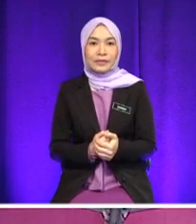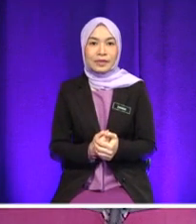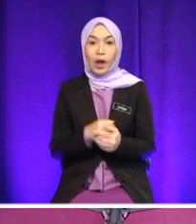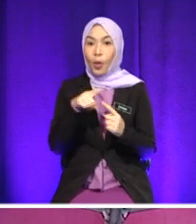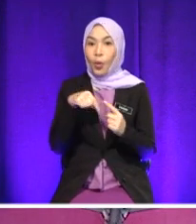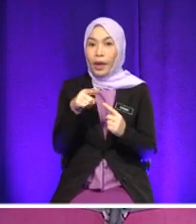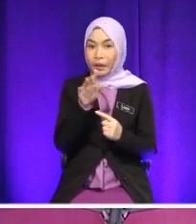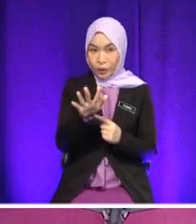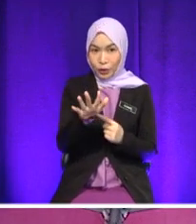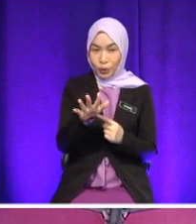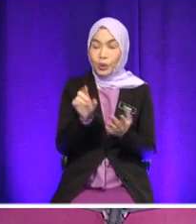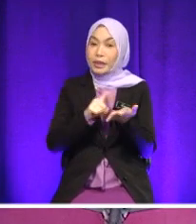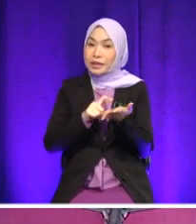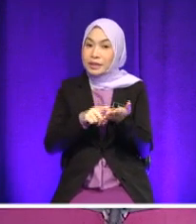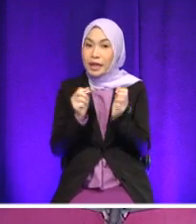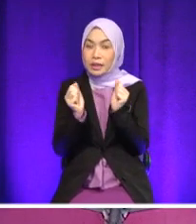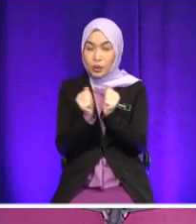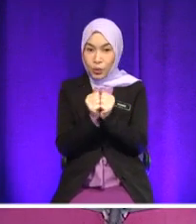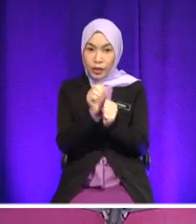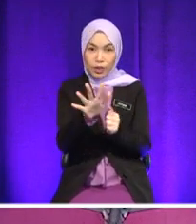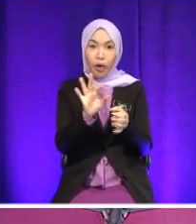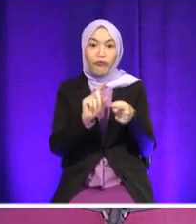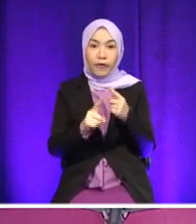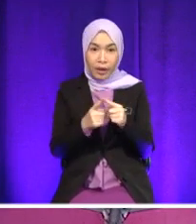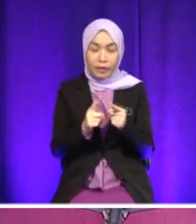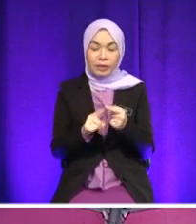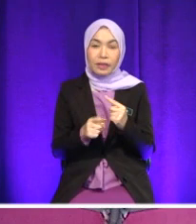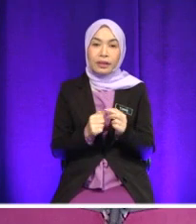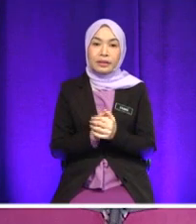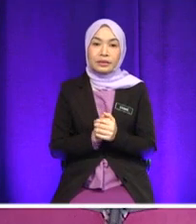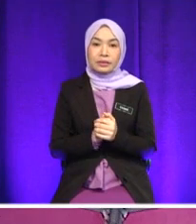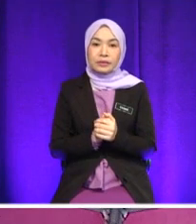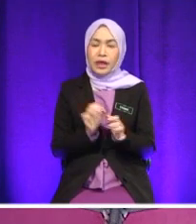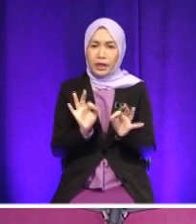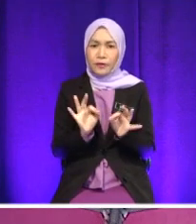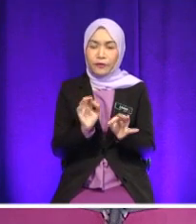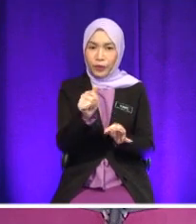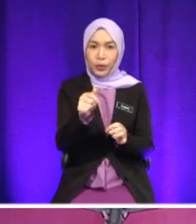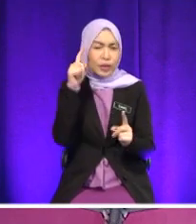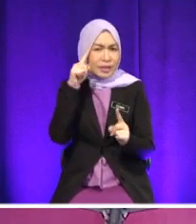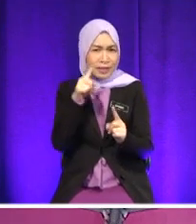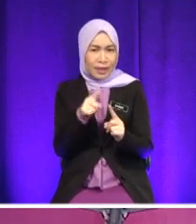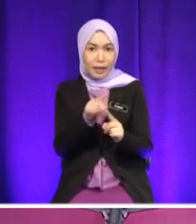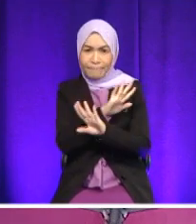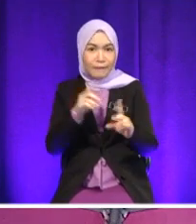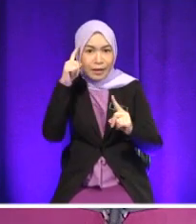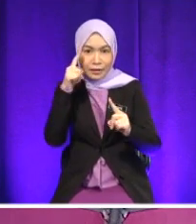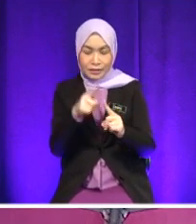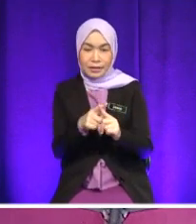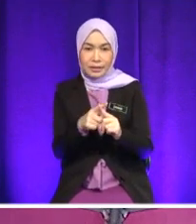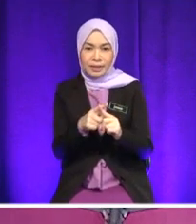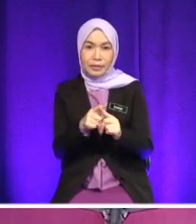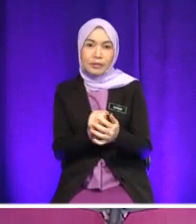you discuss with your friends, okay, when you disagree with your friends and in the discussion, sometimes you need to rephrase